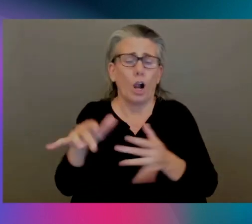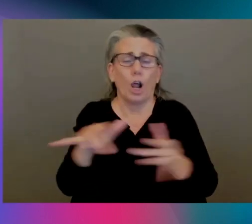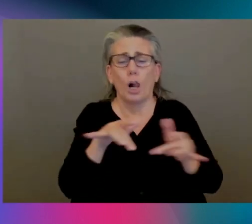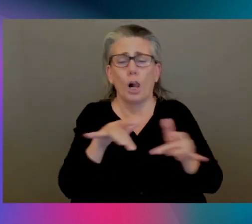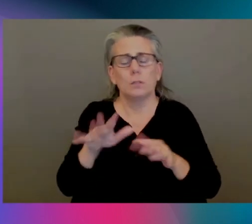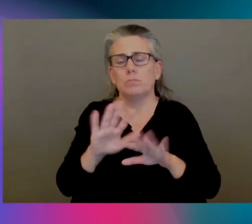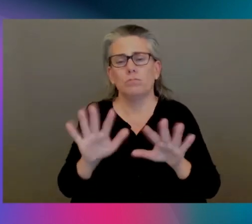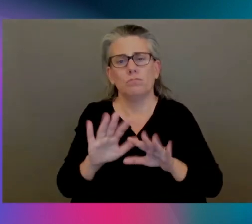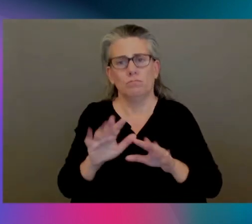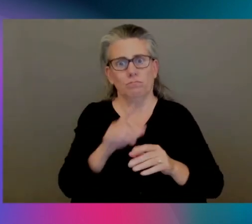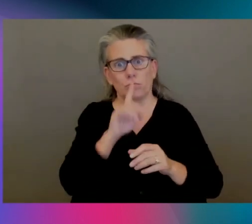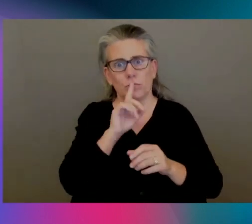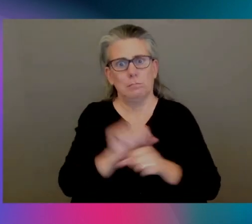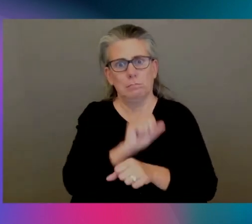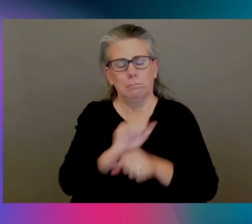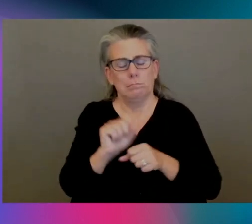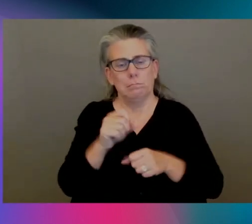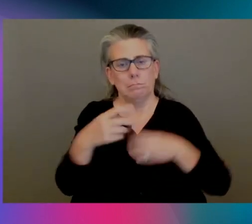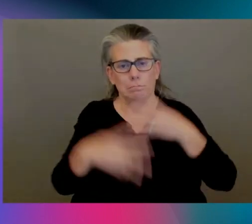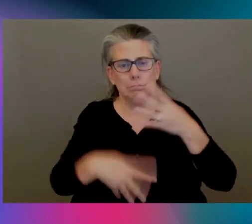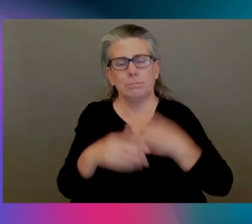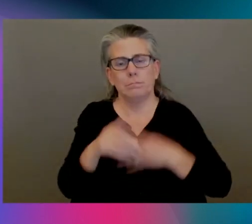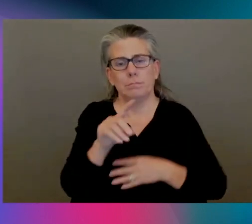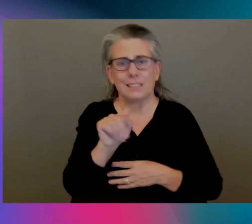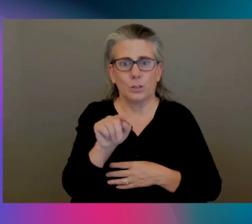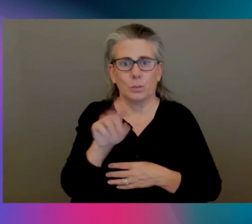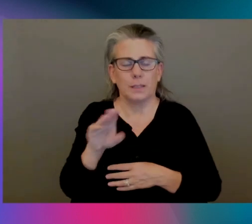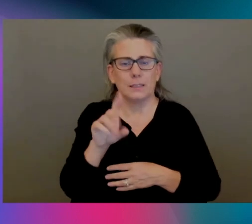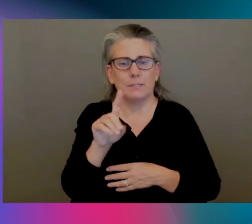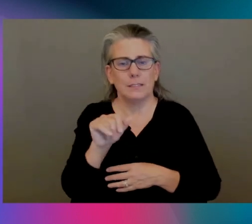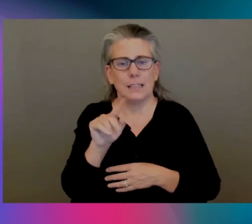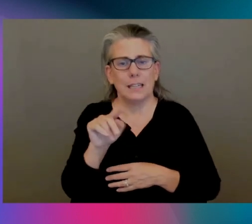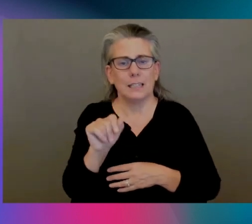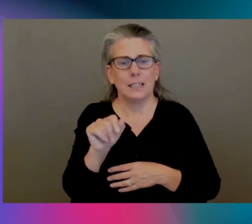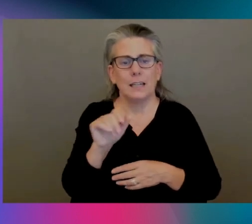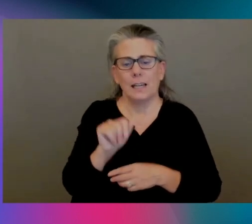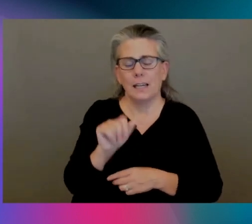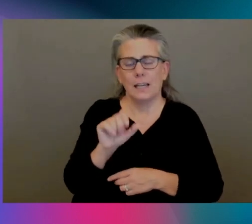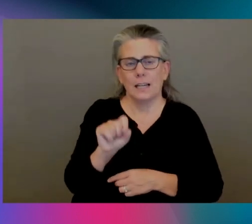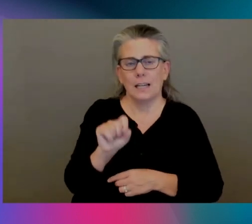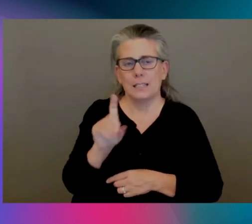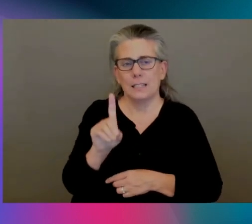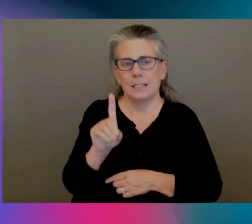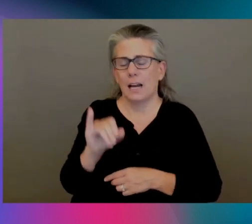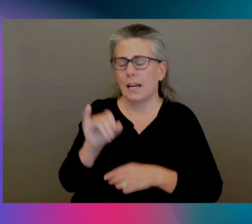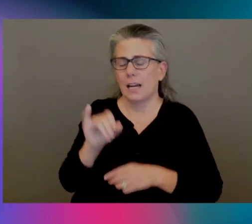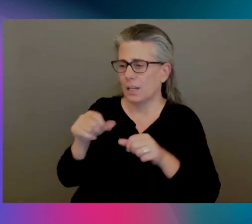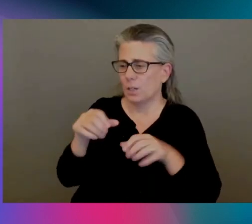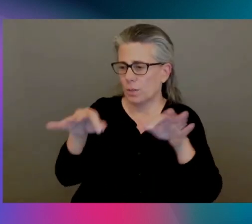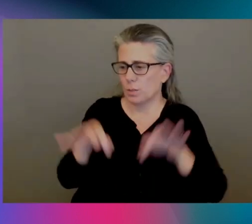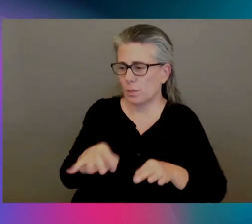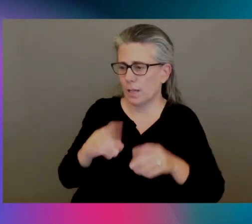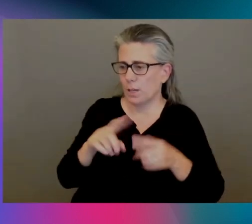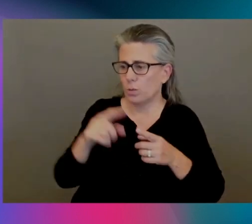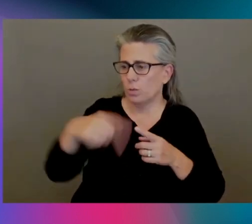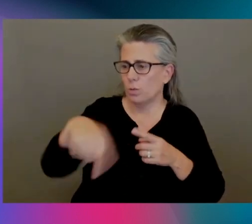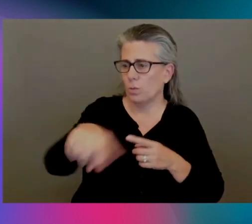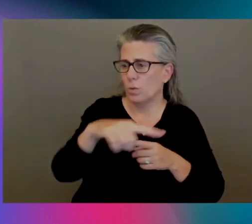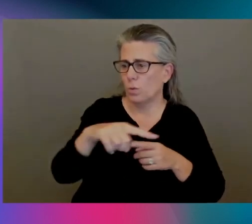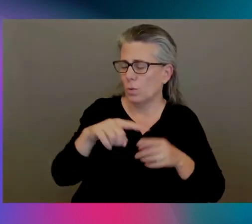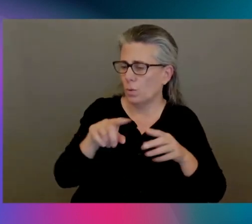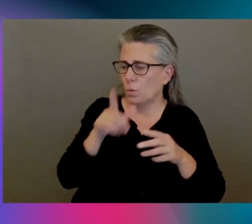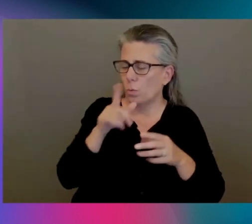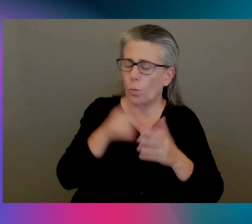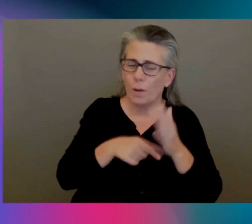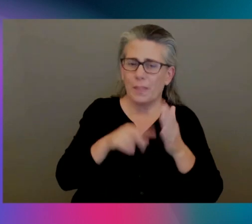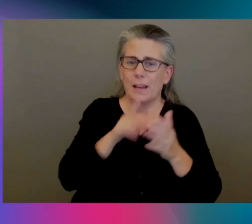upon ASDI. So can you just explain to our viewers, what that actually means? You mentioned that